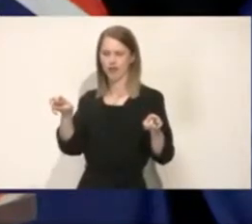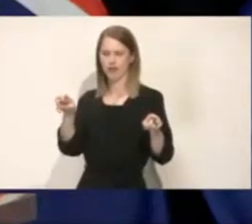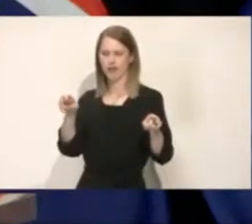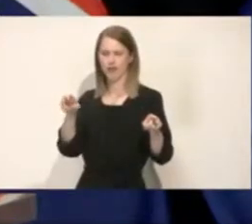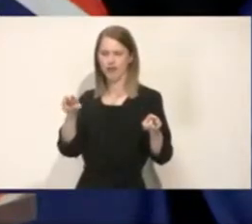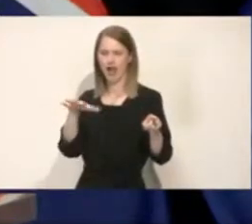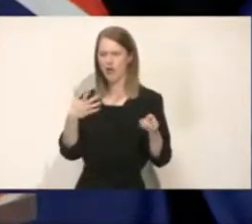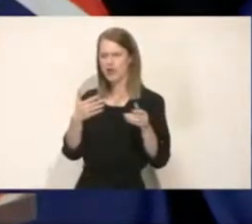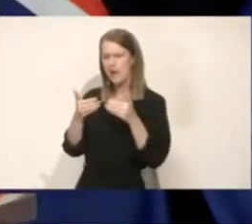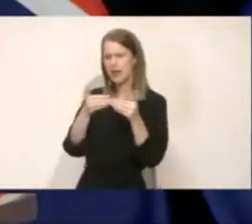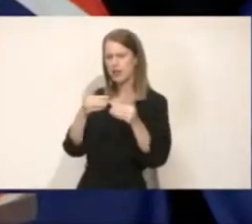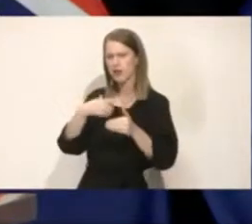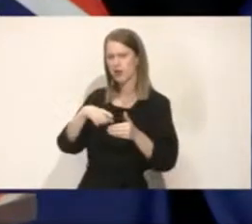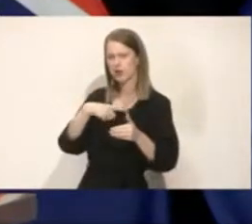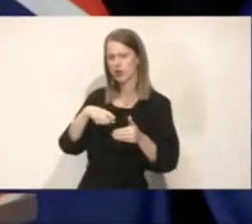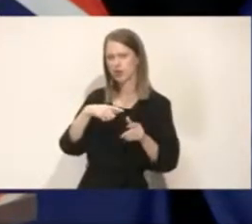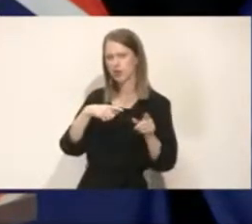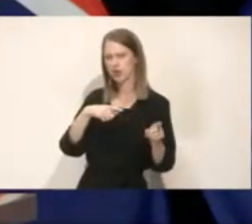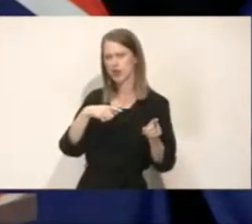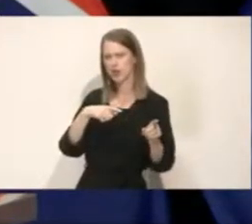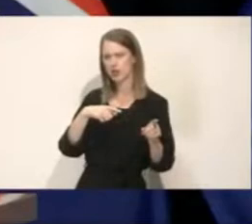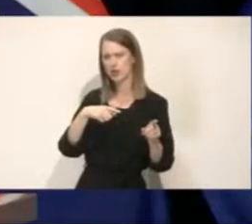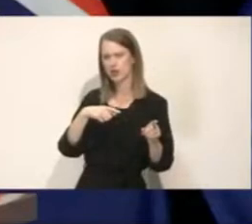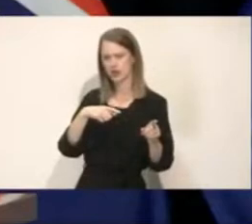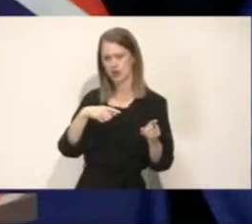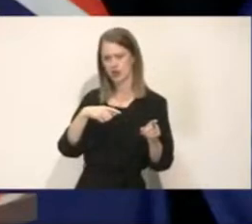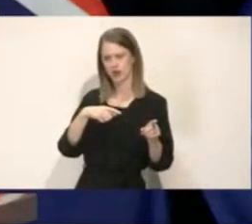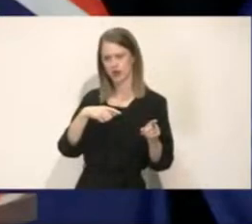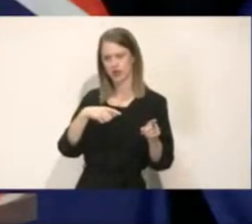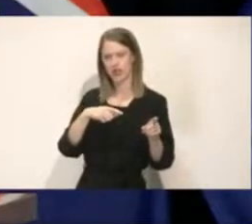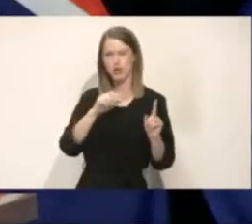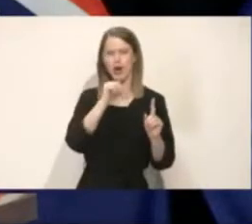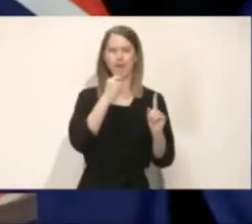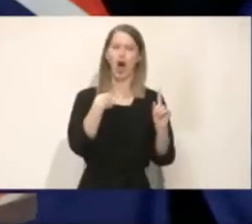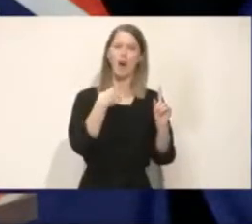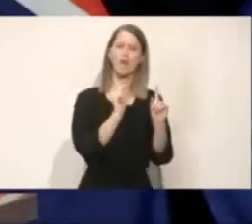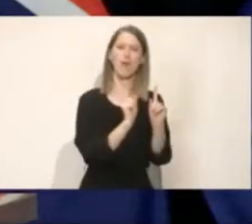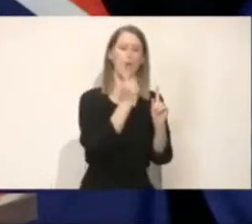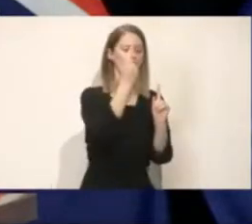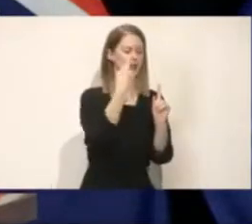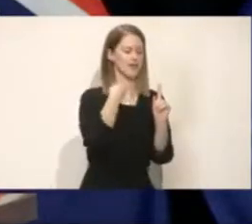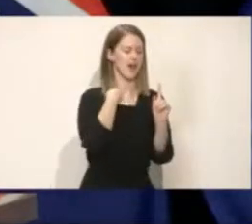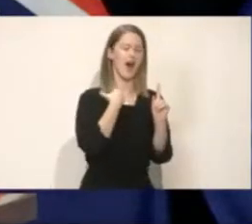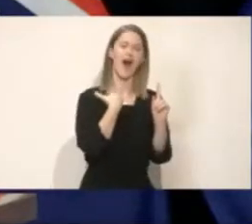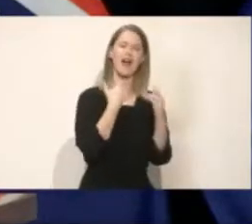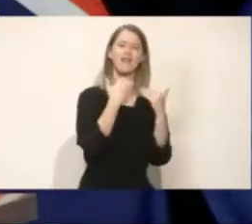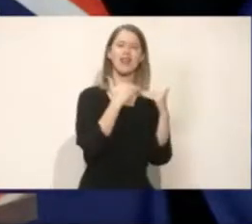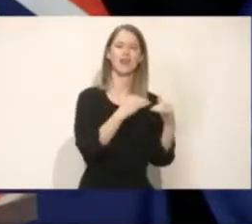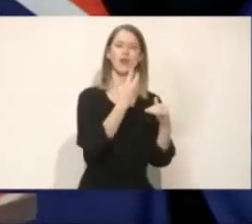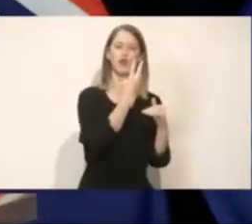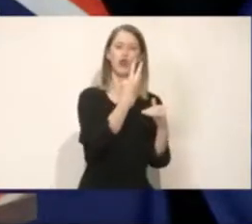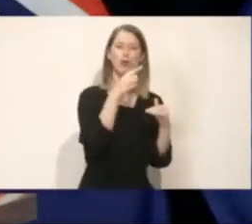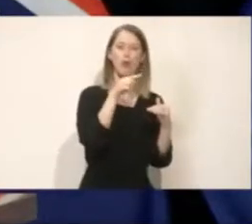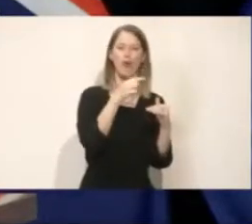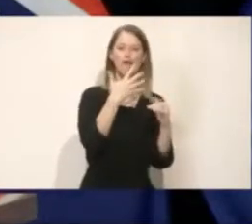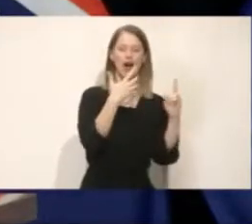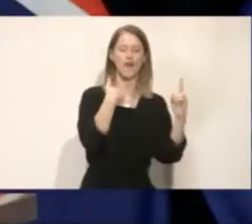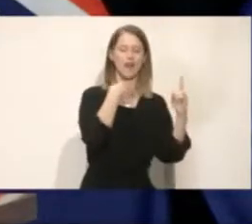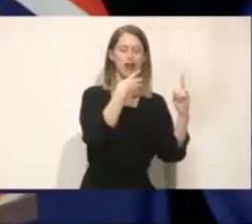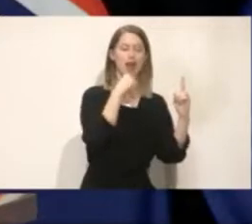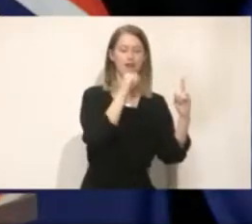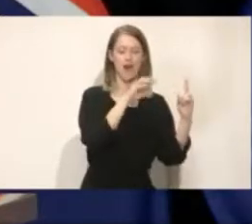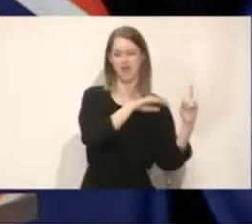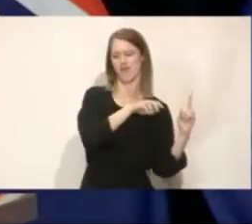given that you were asking people to basically take the 2.5 settings with them, even in different parts of the country, which it was quite a new thing. Yeah,